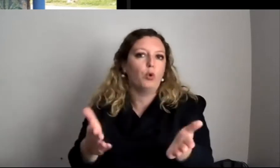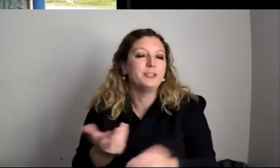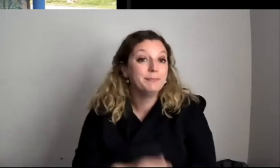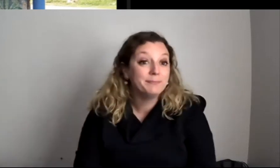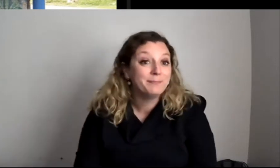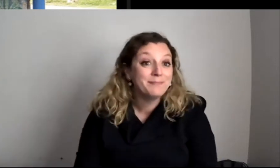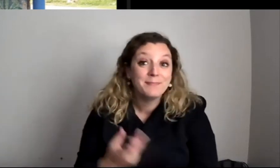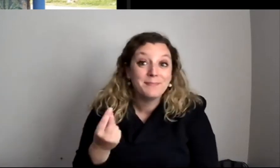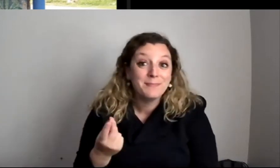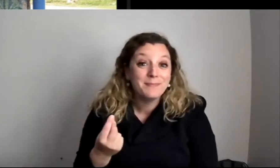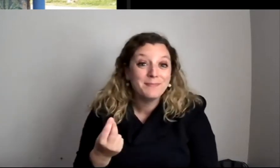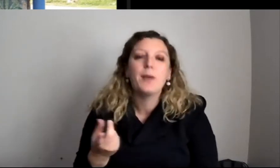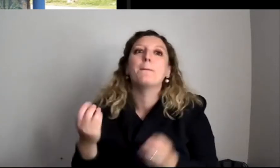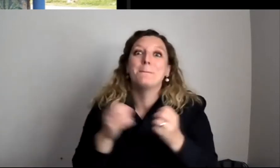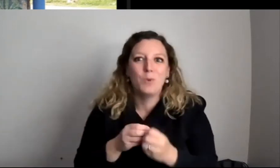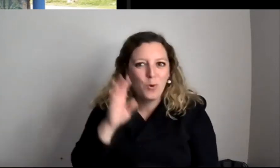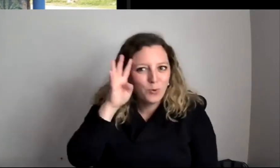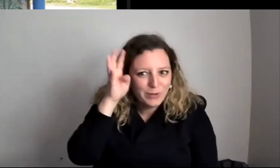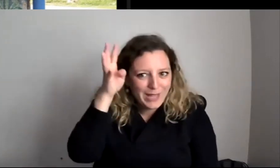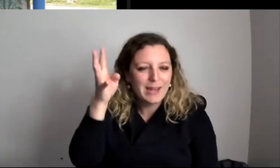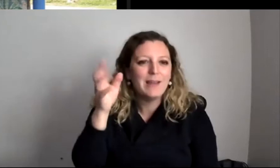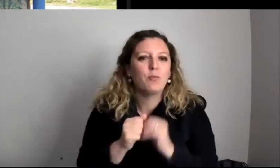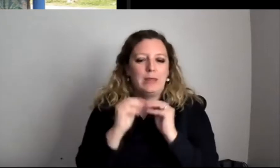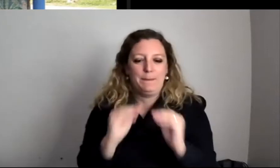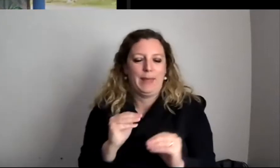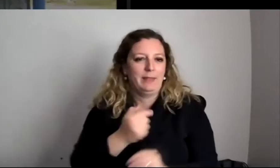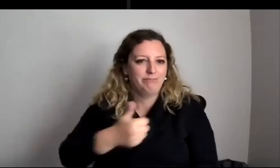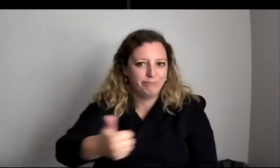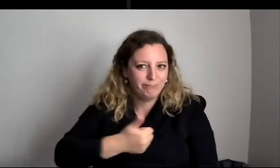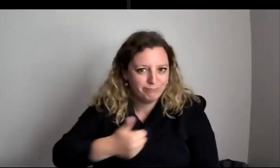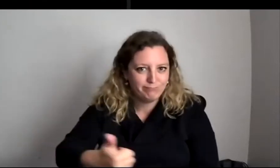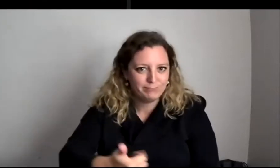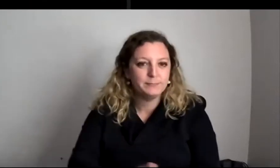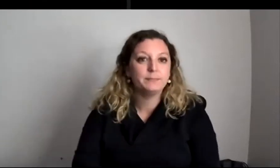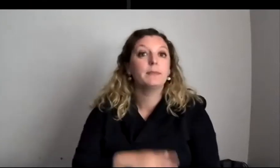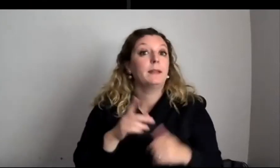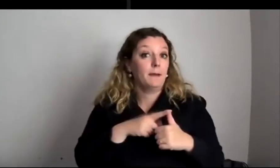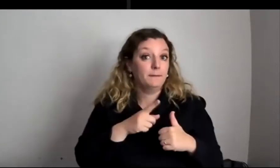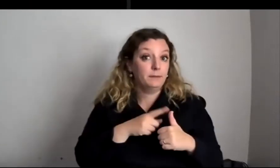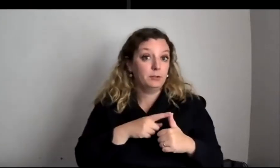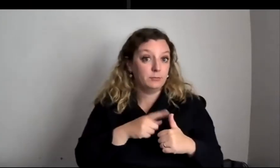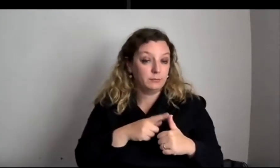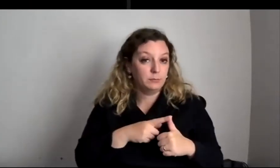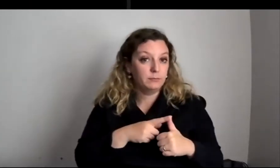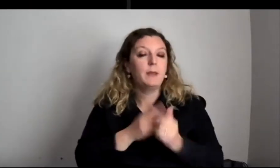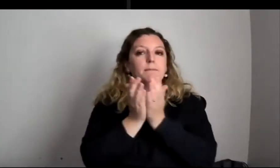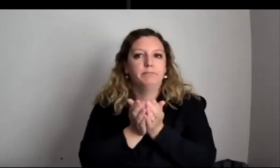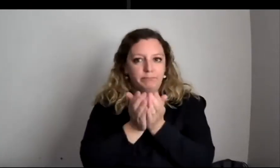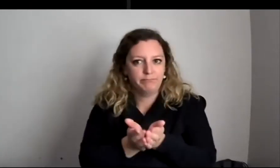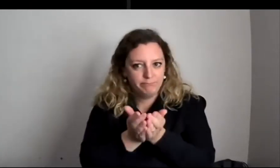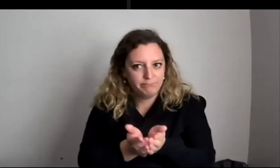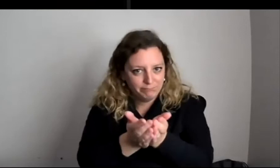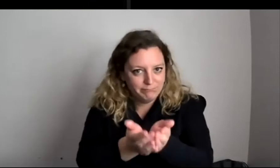so instead we have to get a little bit more creative with our method of transportation. So the first thing you do is you take a dugout pirogue across